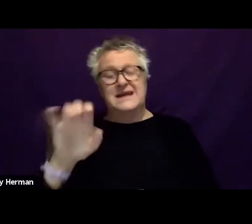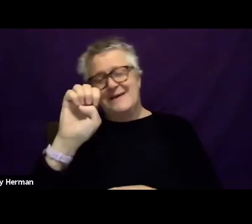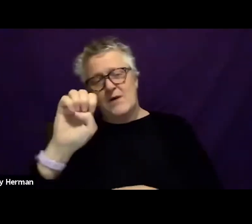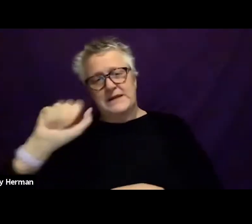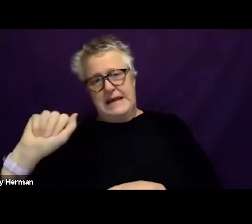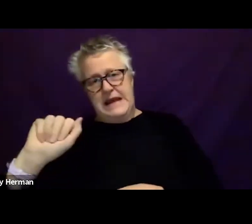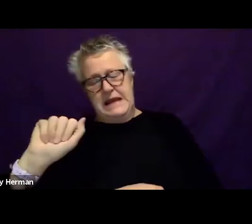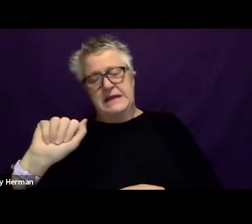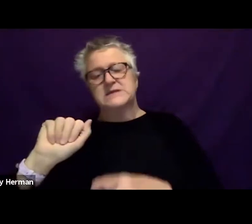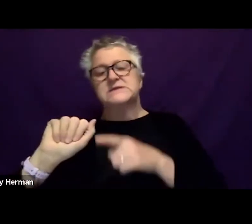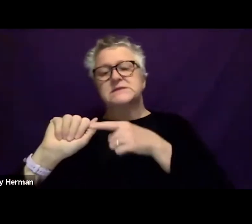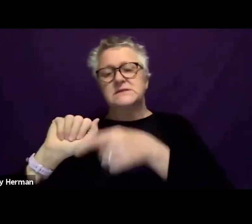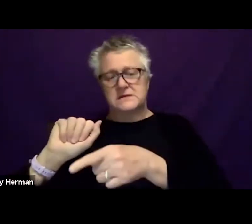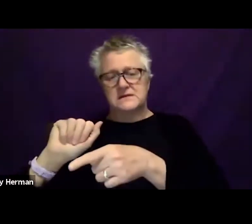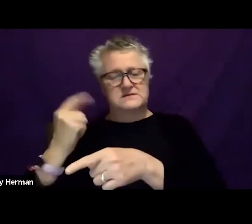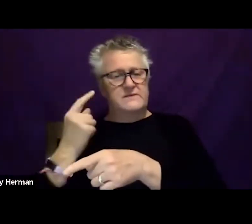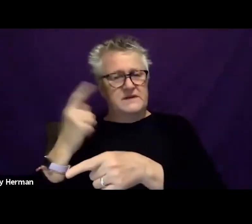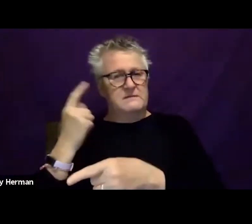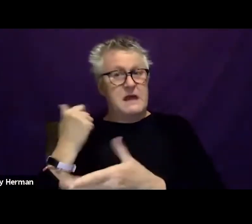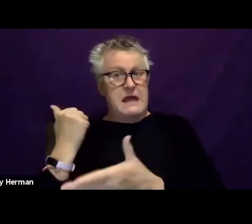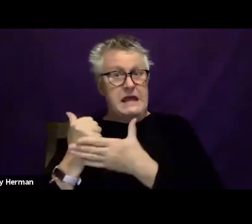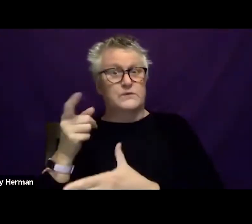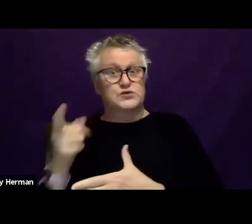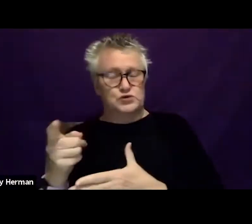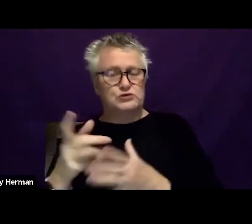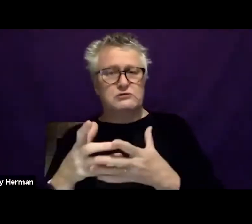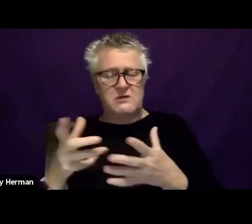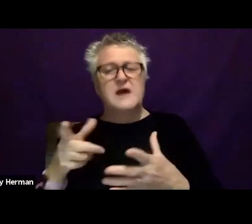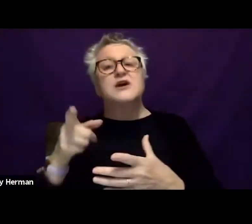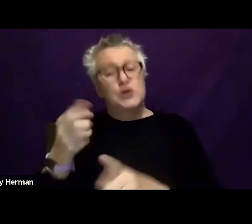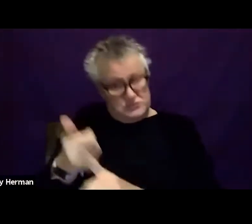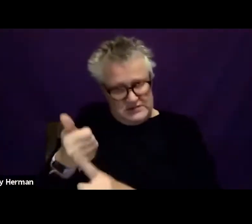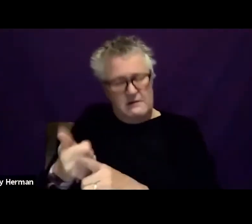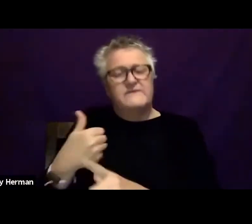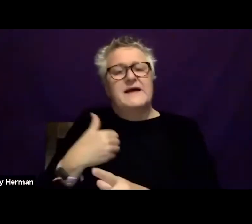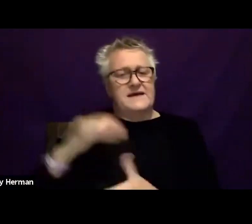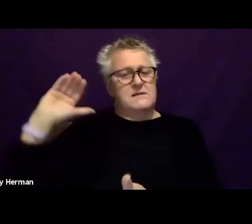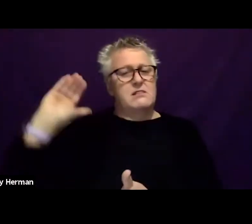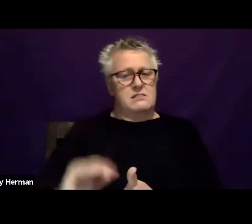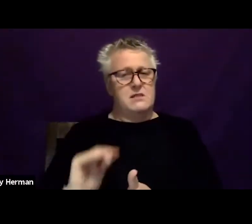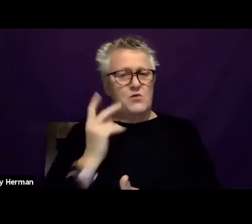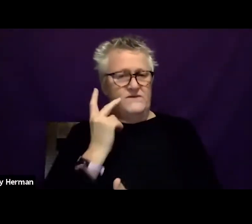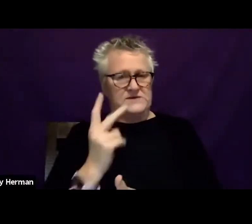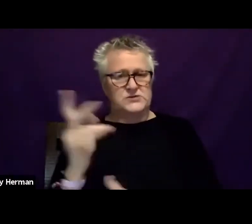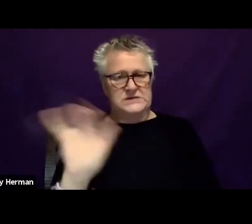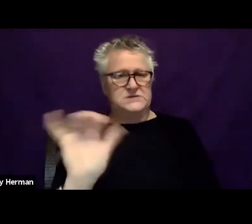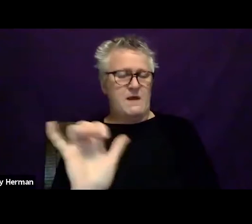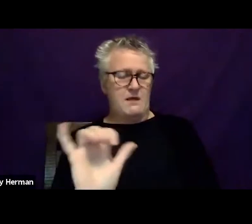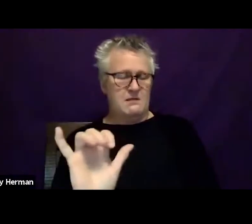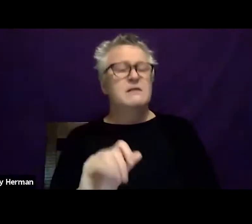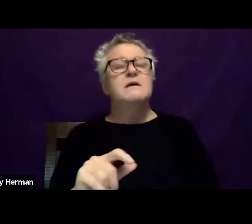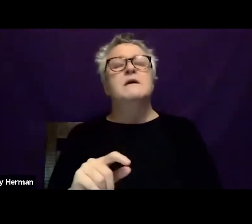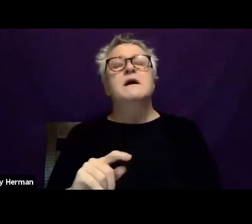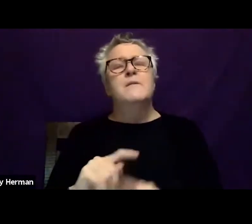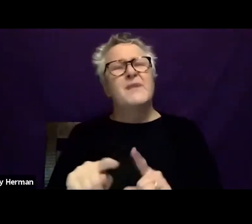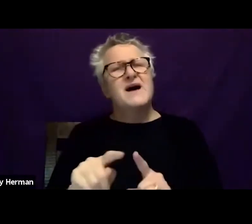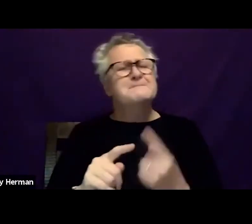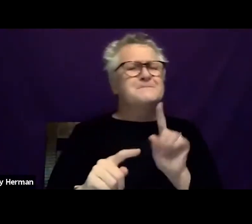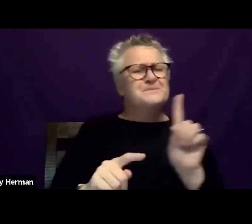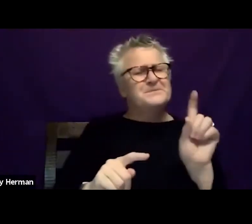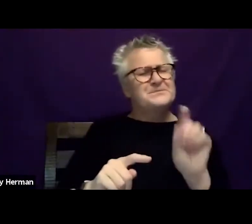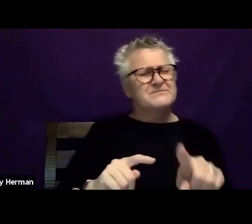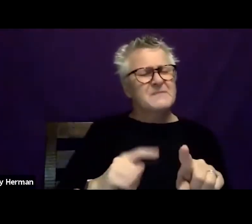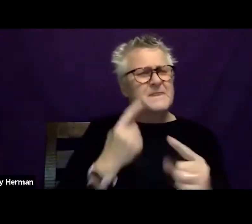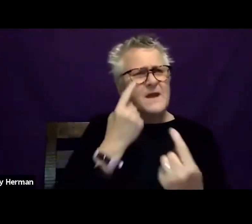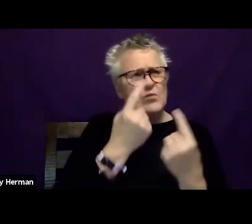who has low vision as well. But I'm wondering if you can maybe speak to